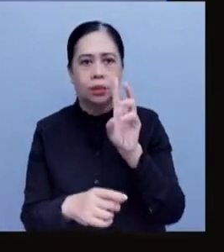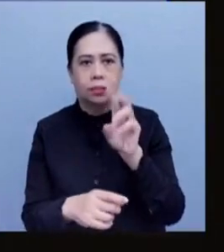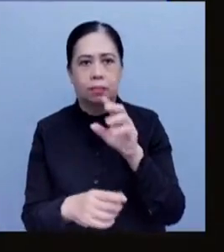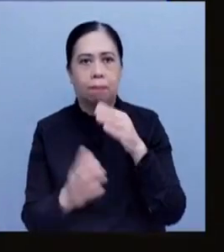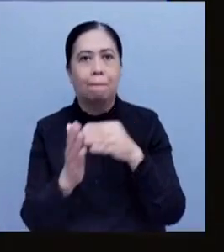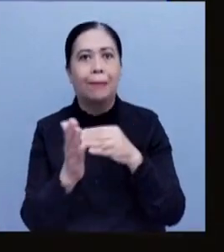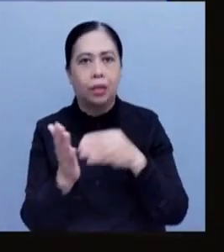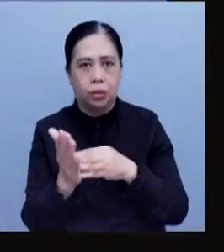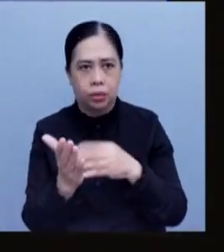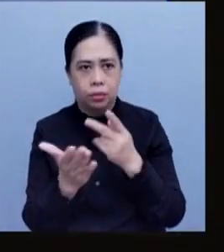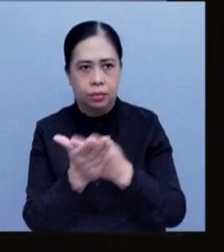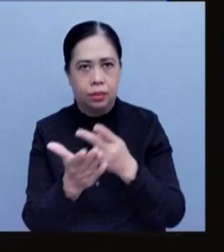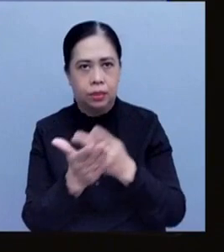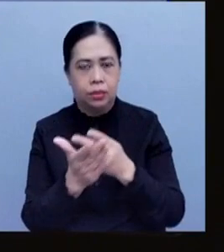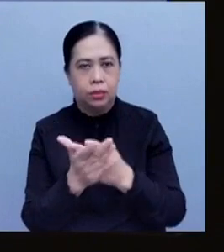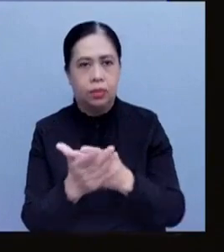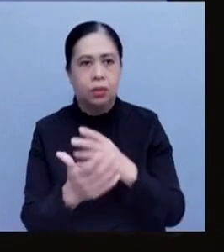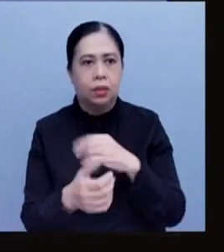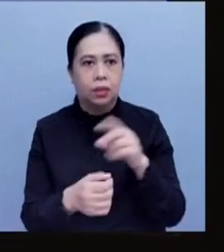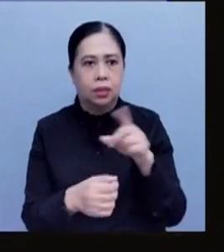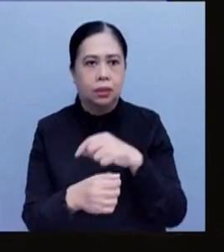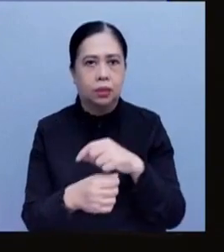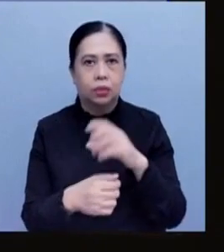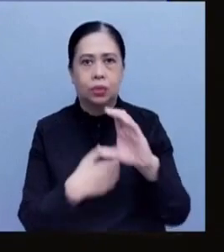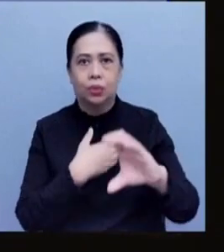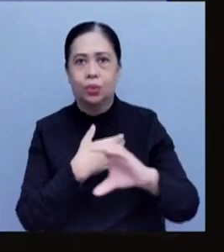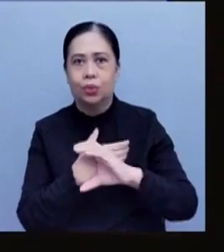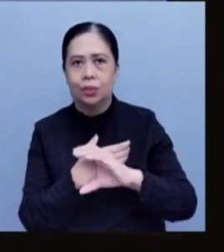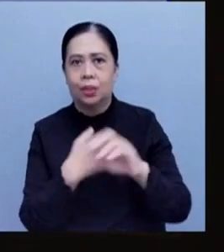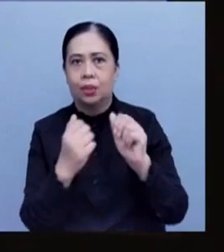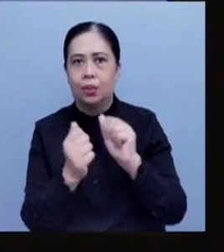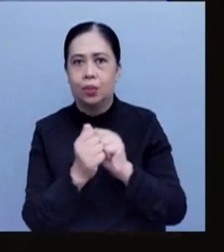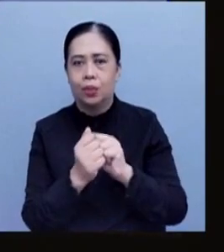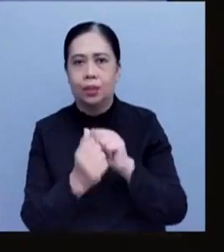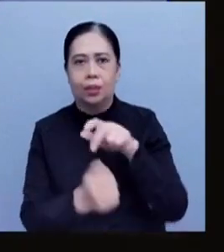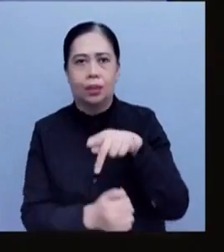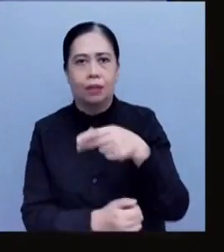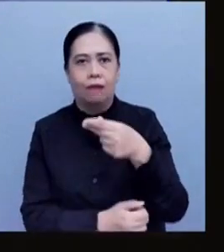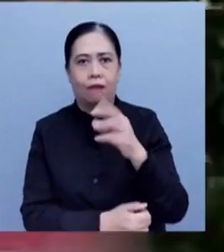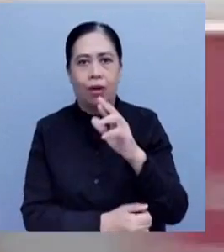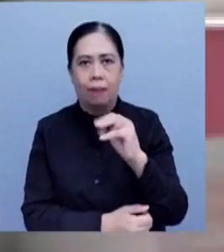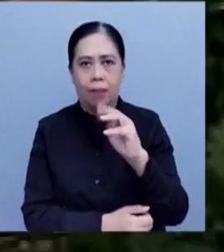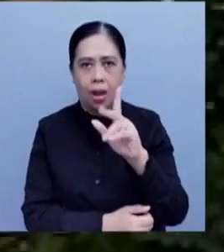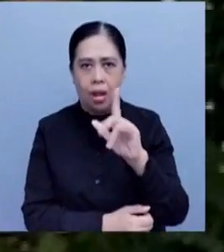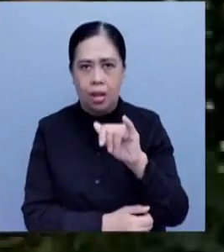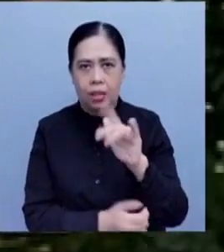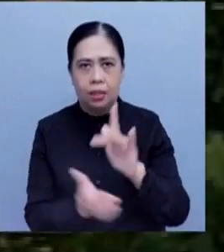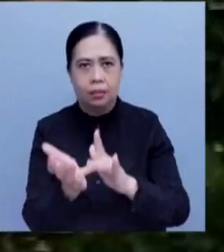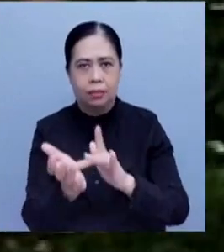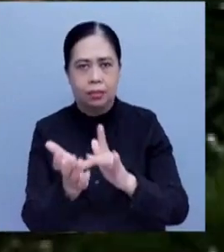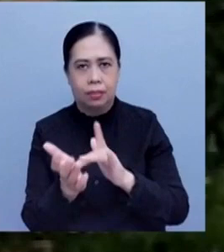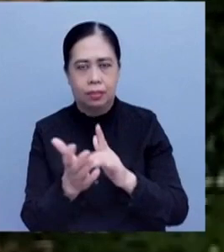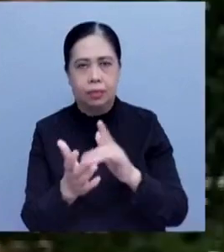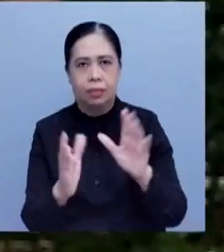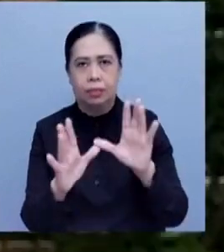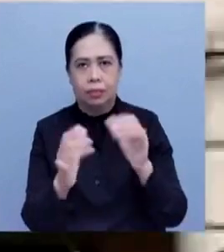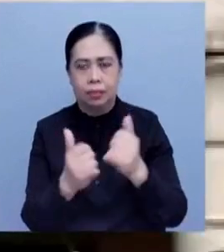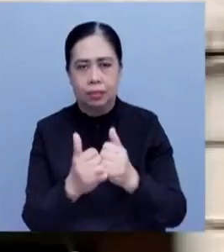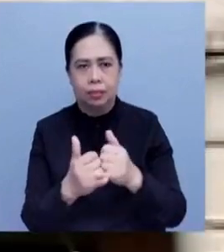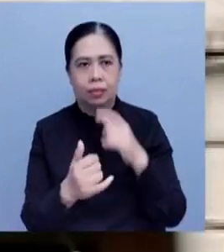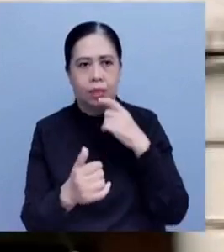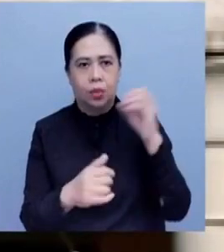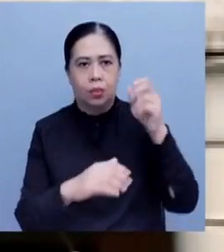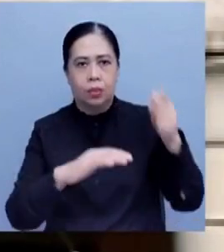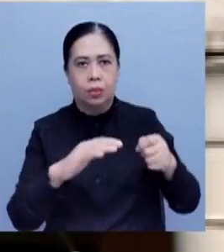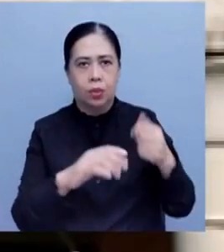peso COVID-19 test kits contract with Pharmaly Pharmaceutical Corporation. In the resolution of the Ombudsman dated